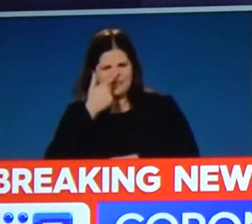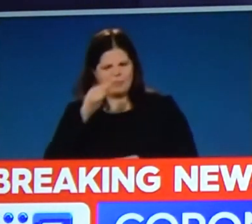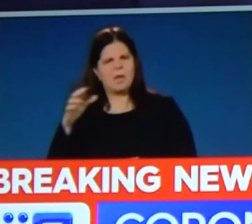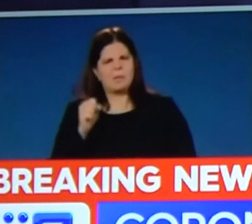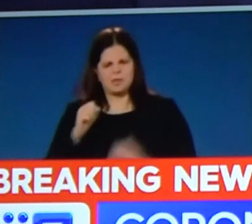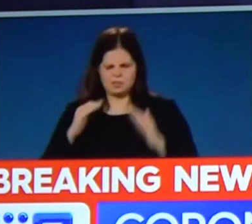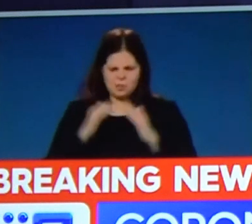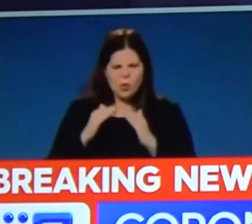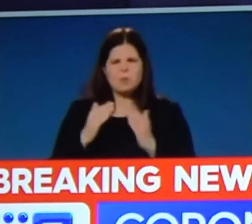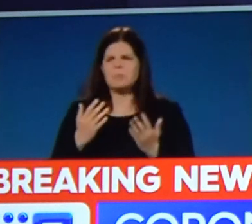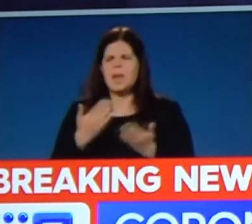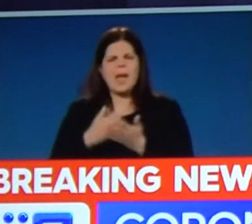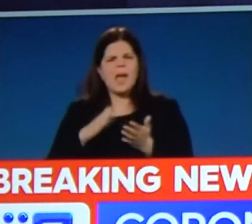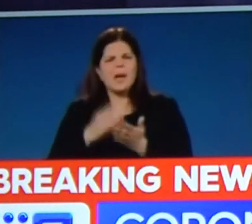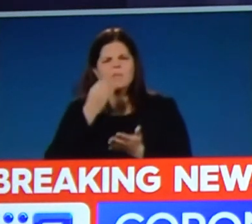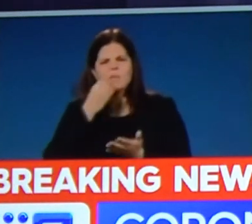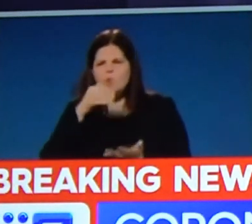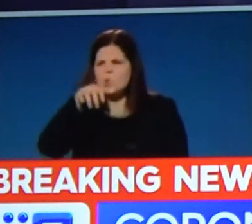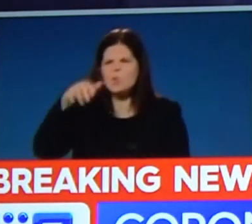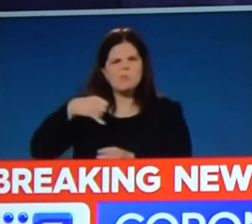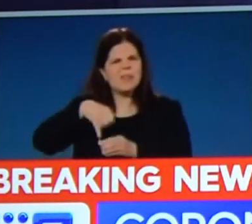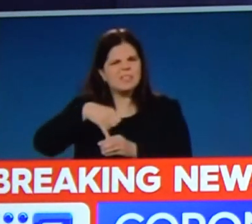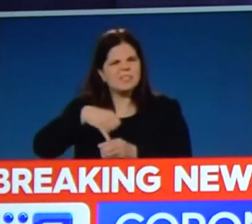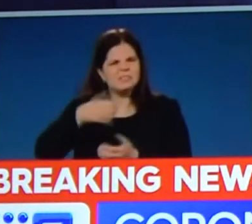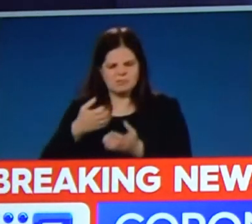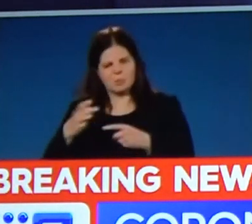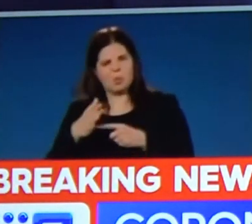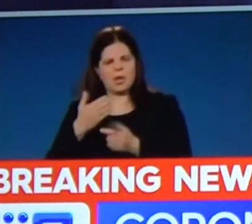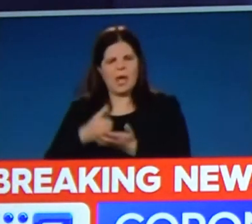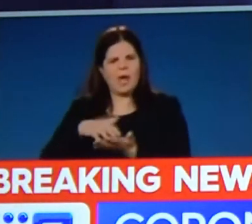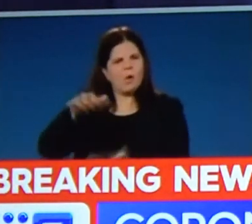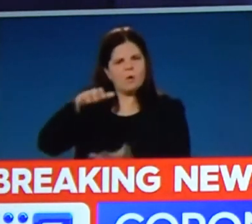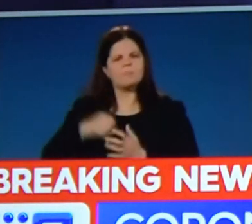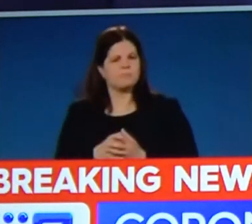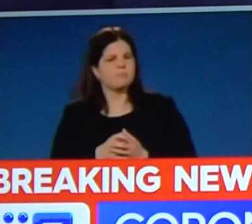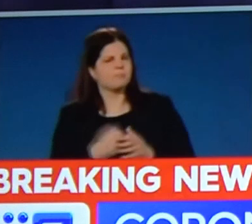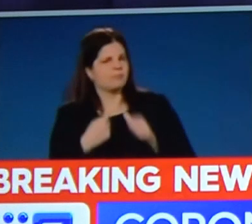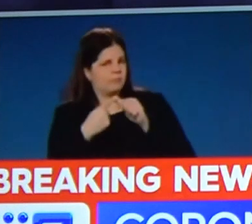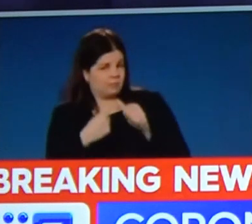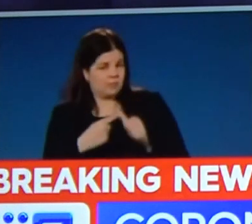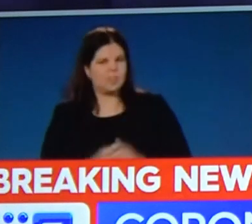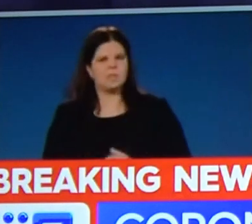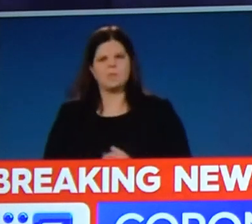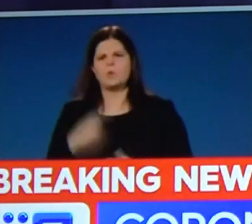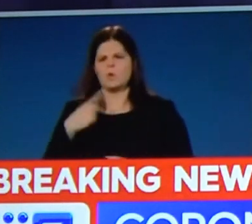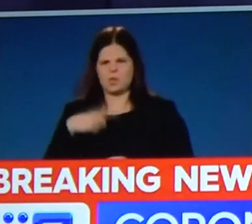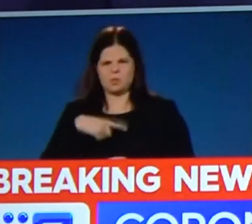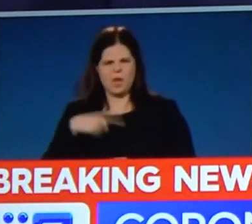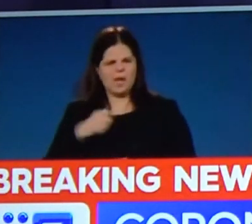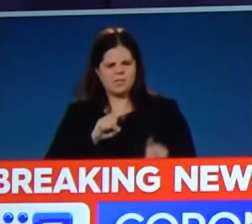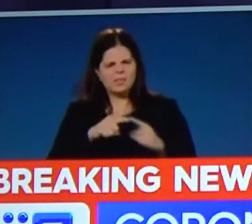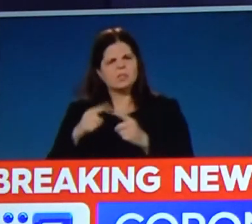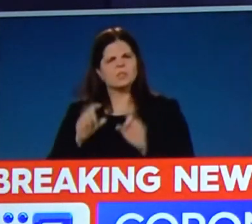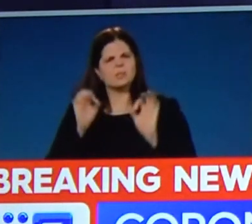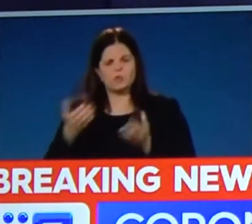medicines, anything else they need? Well, that's why we've been upping our investment, and as have states and territories as well, in a lot of those home-based services for